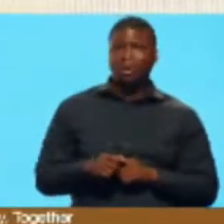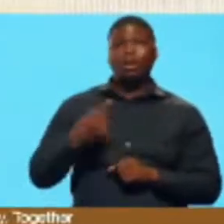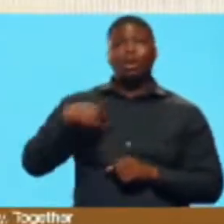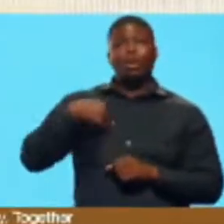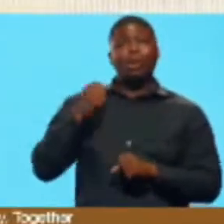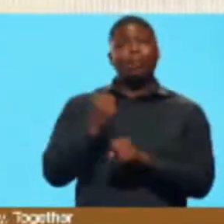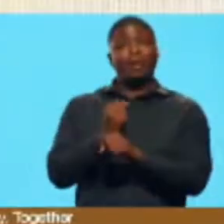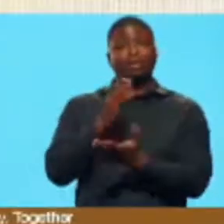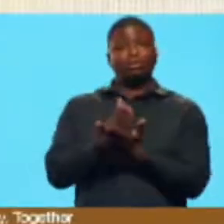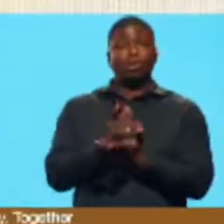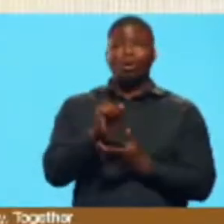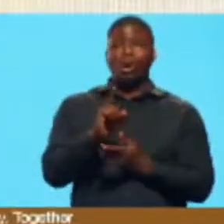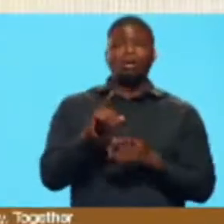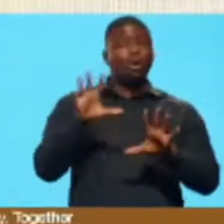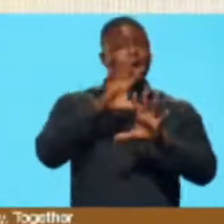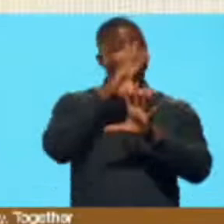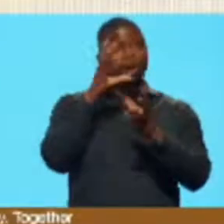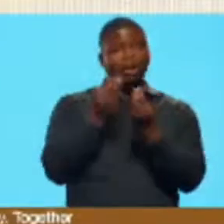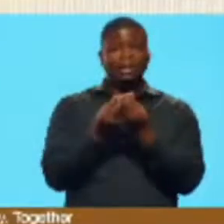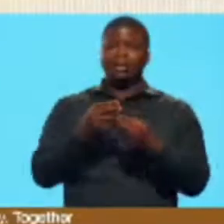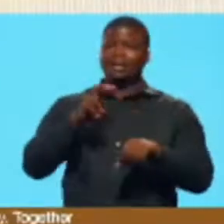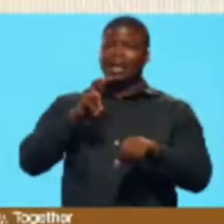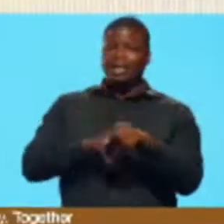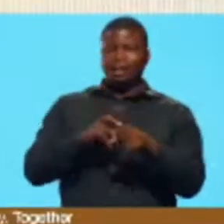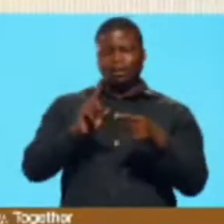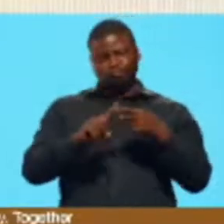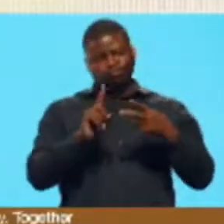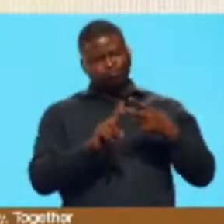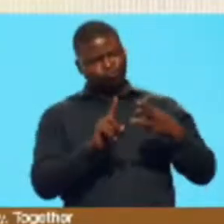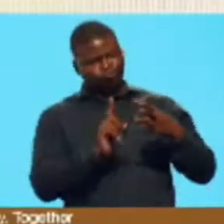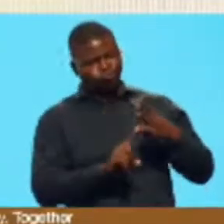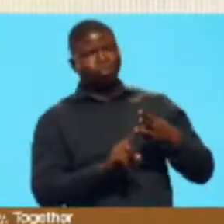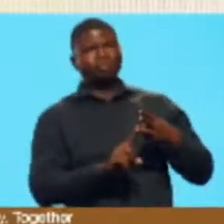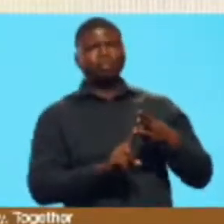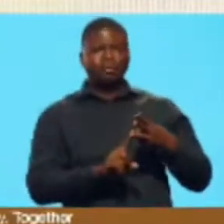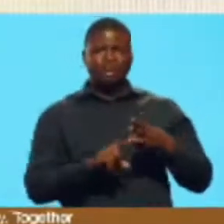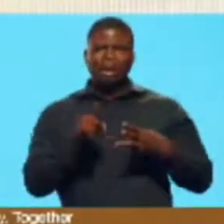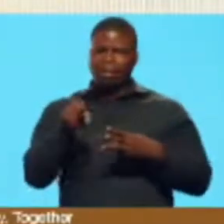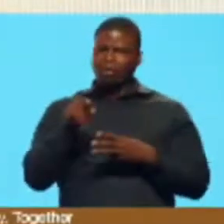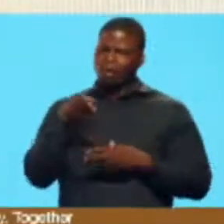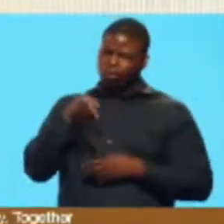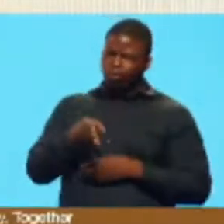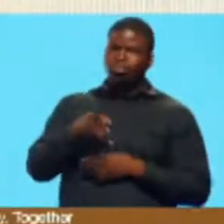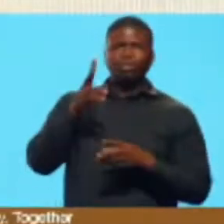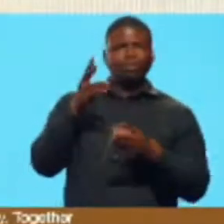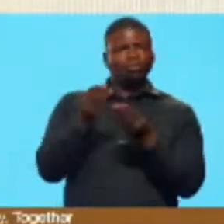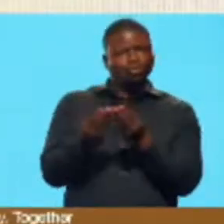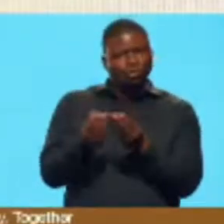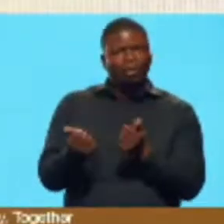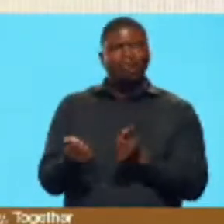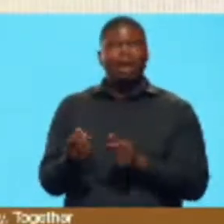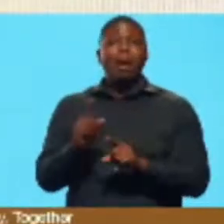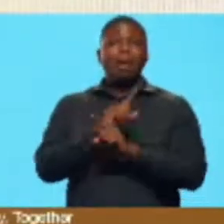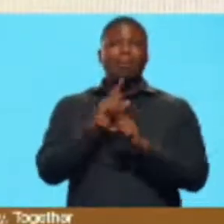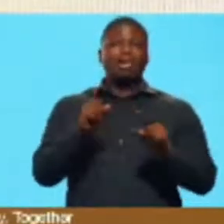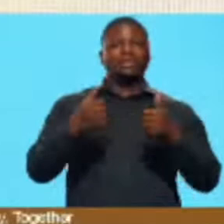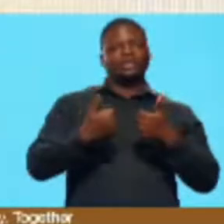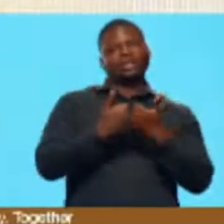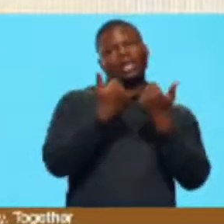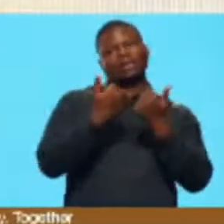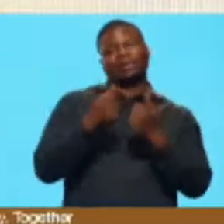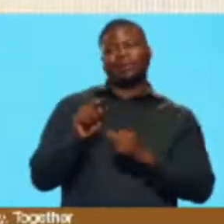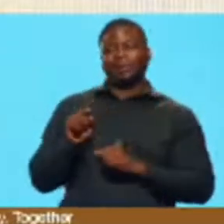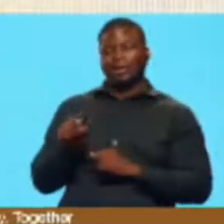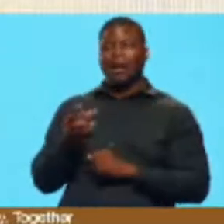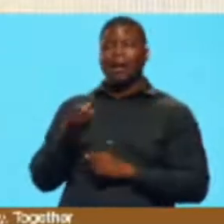necessary indicators that need to be part of the situational analysis are there. But there's still a challenge with